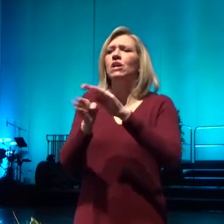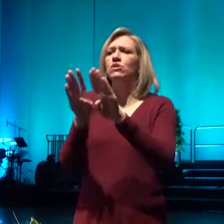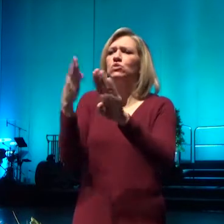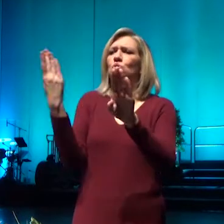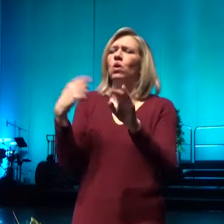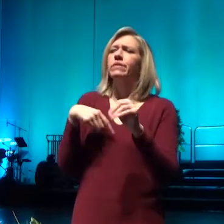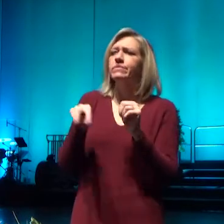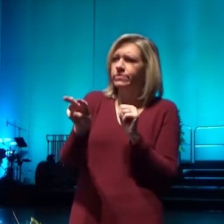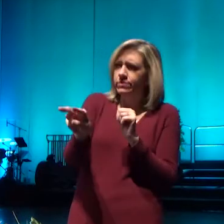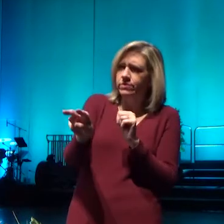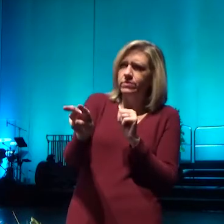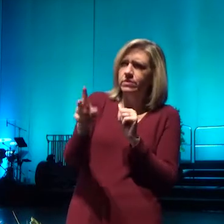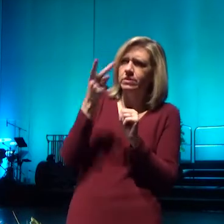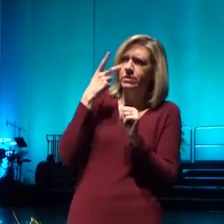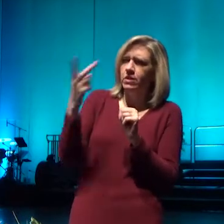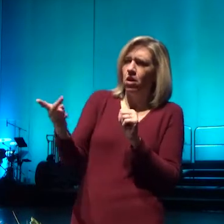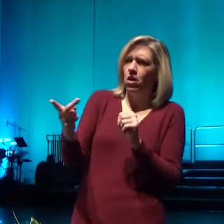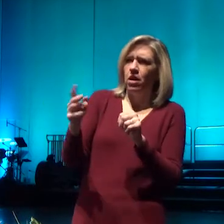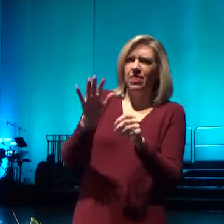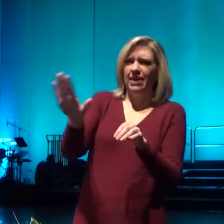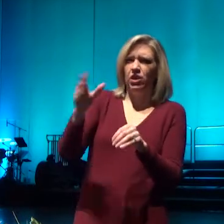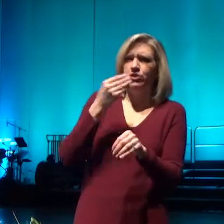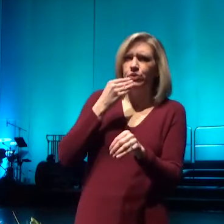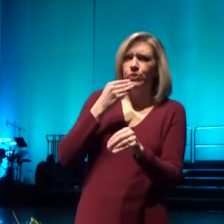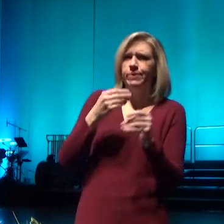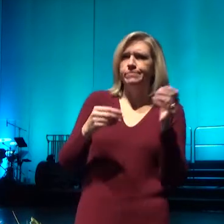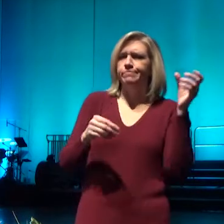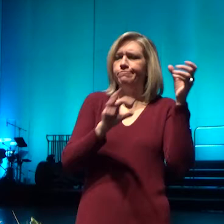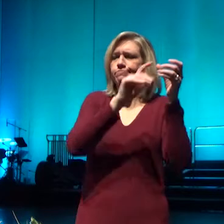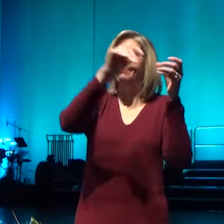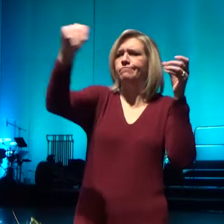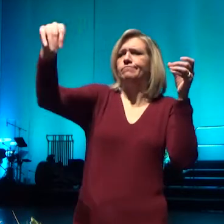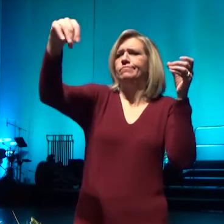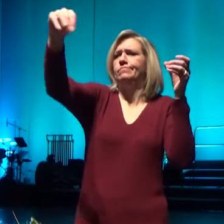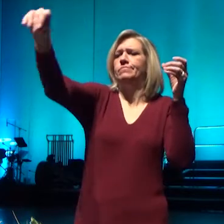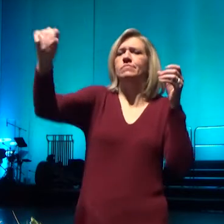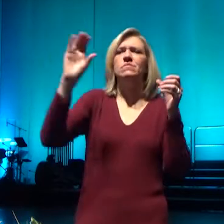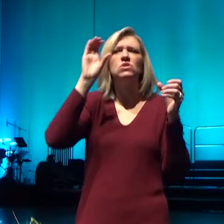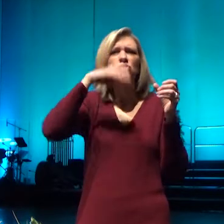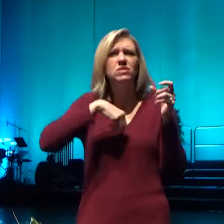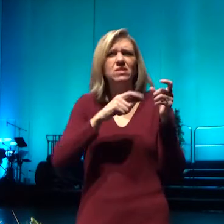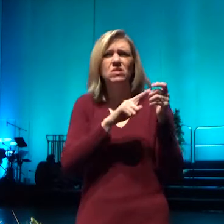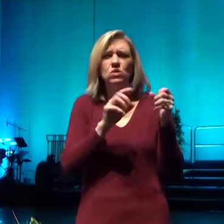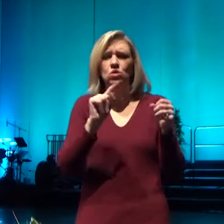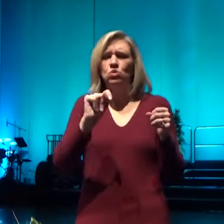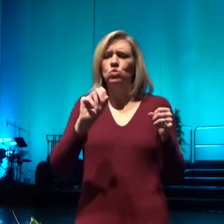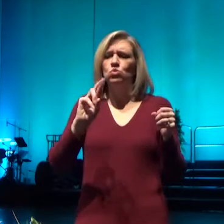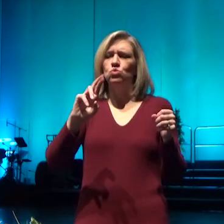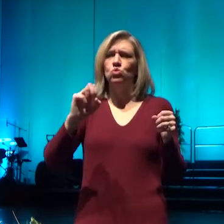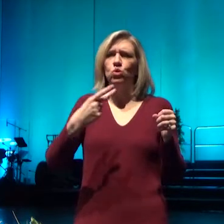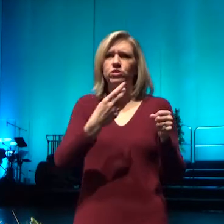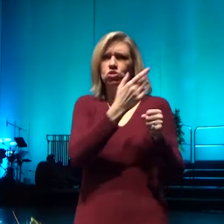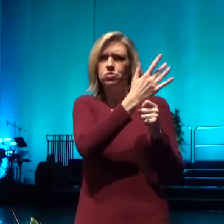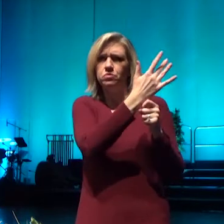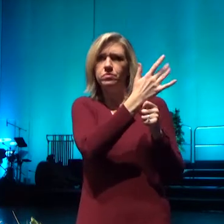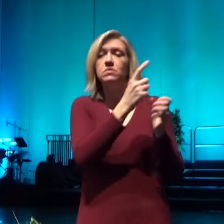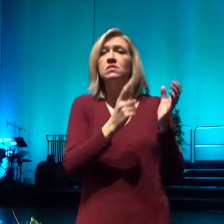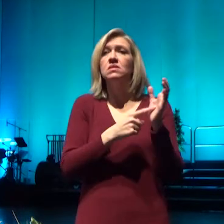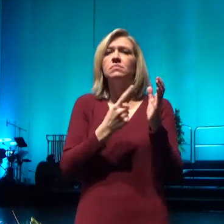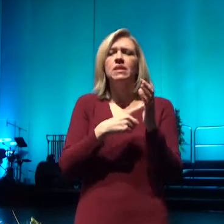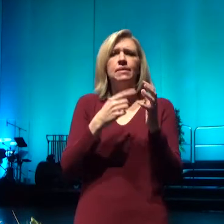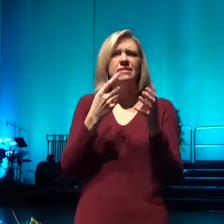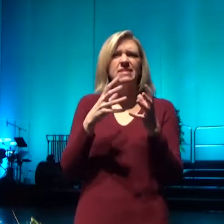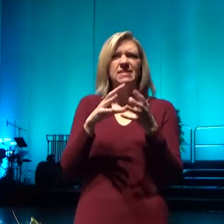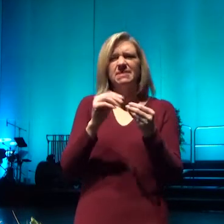sprinkled incense on their dinners from his torch. And it was a very uncommon kind of torch, for once or twice when there were angry words between some